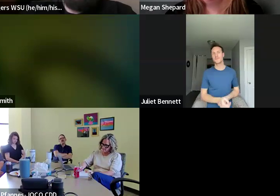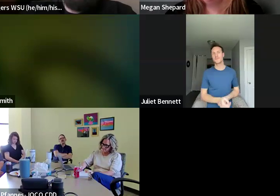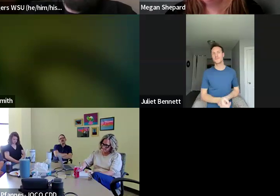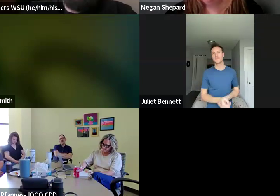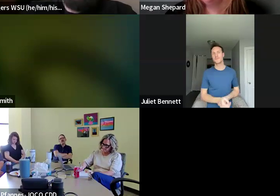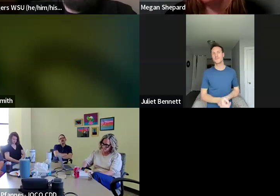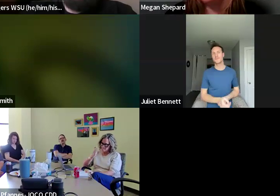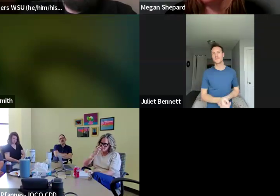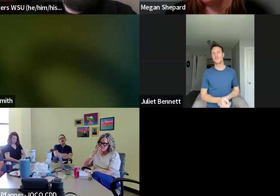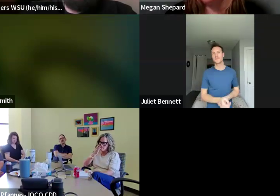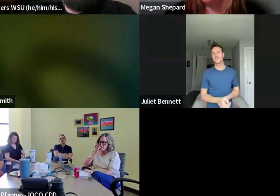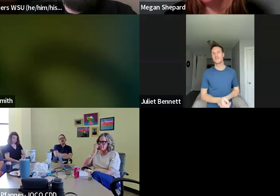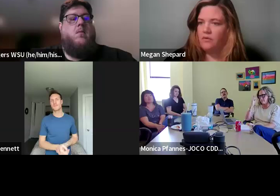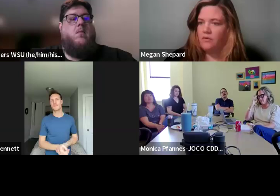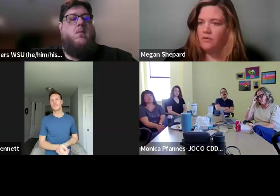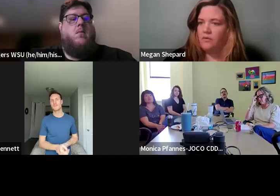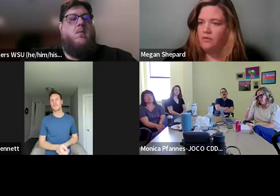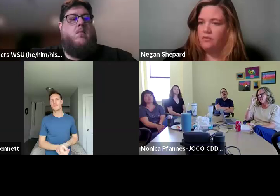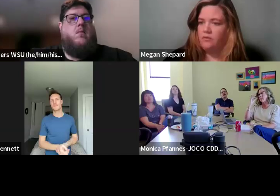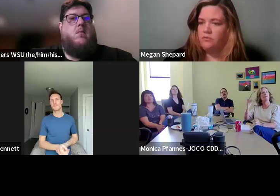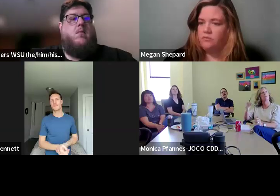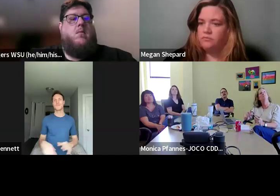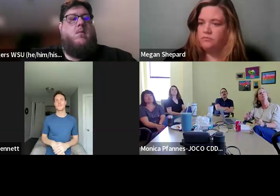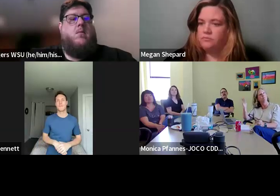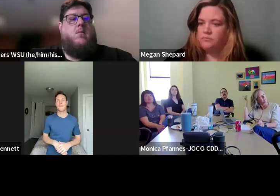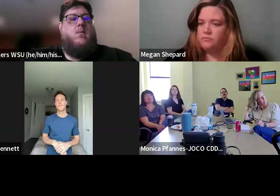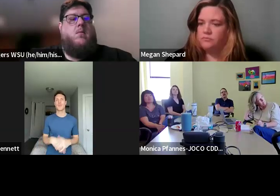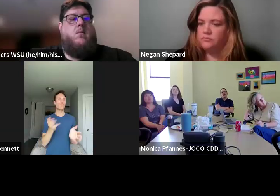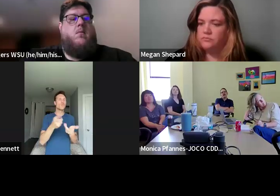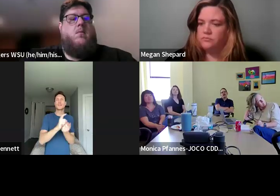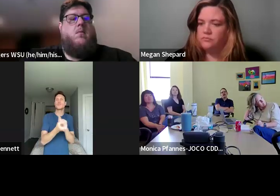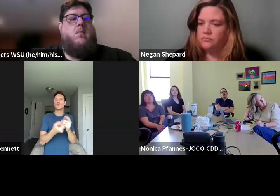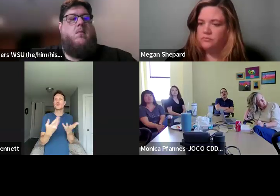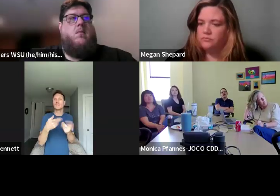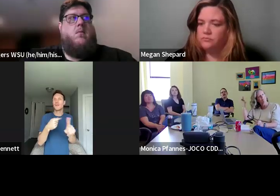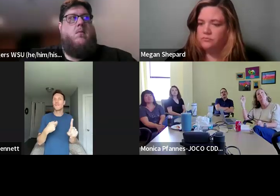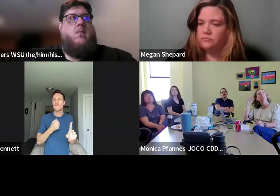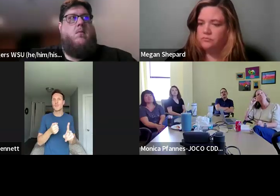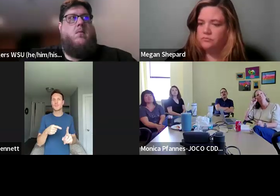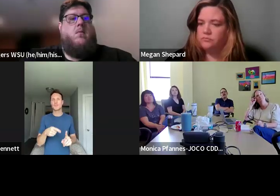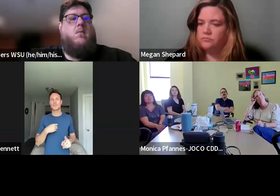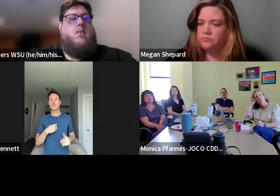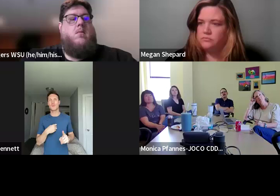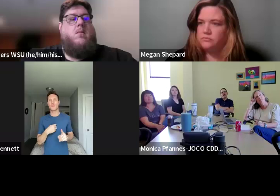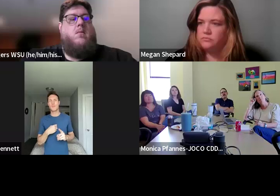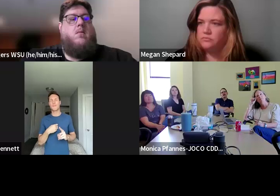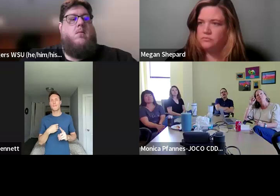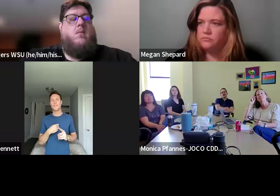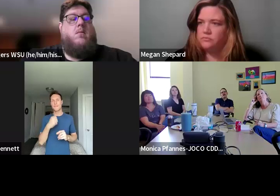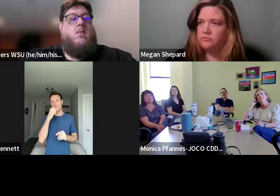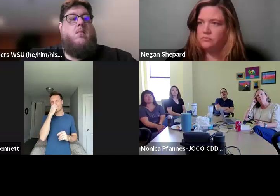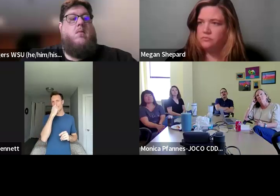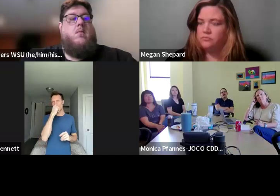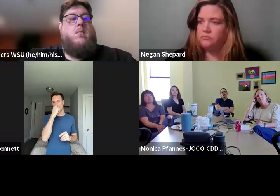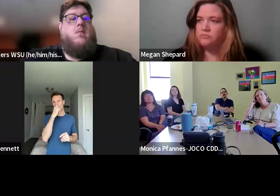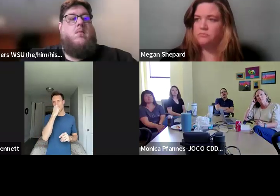Basically, where these changes came from is, just in further discussions with CMS, we've been able to kind of narrow the focus a